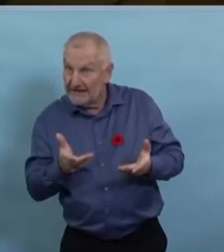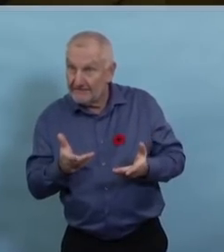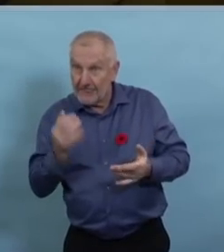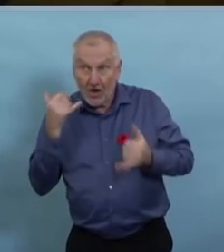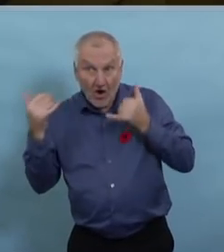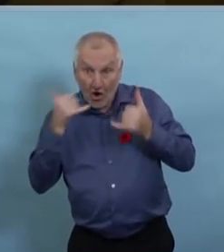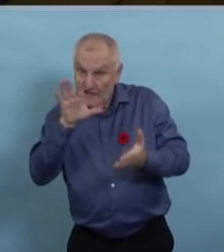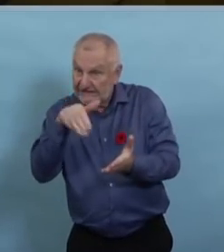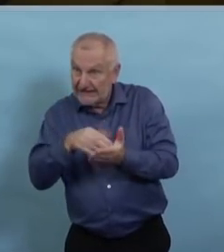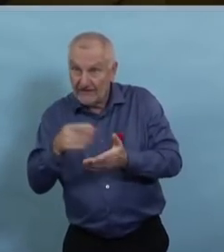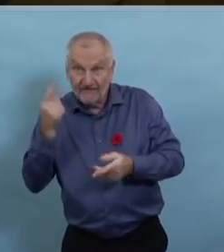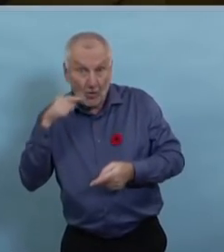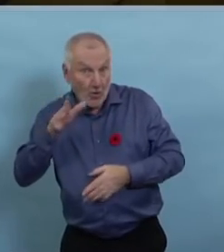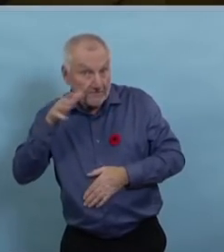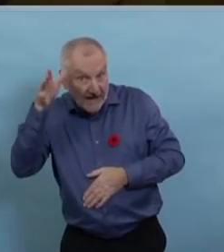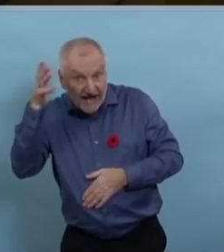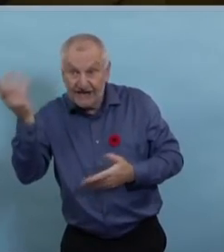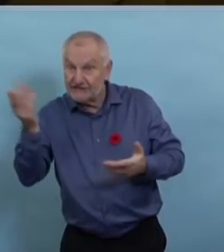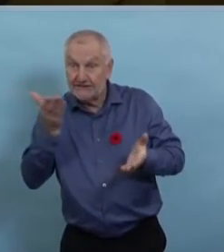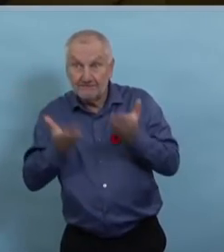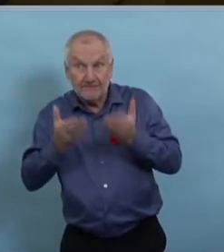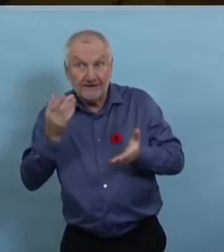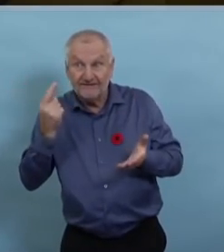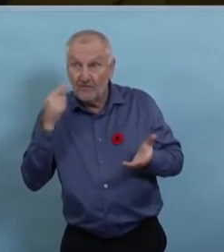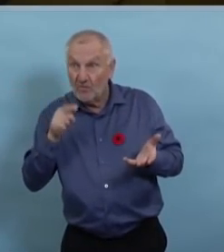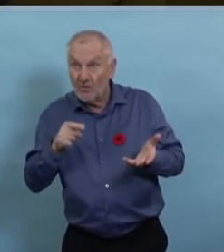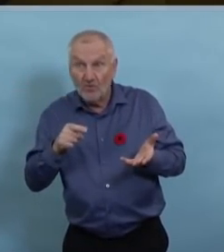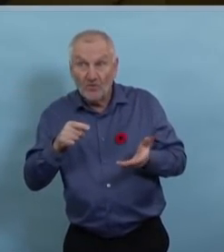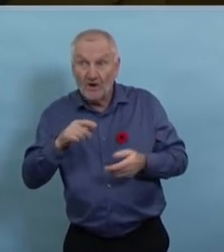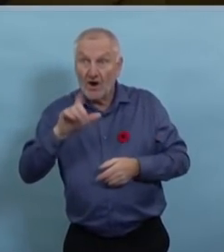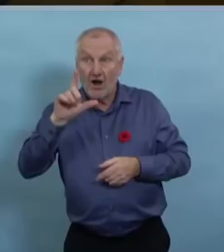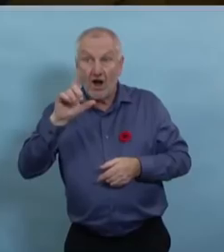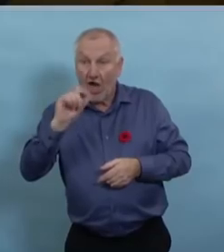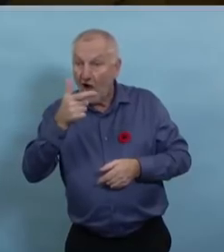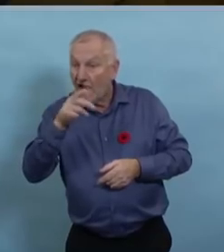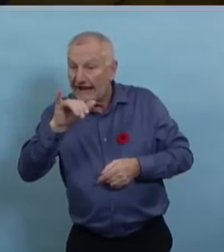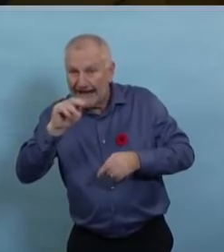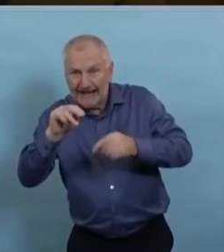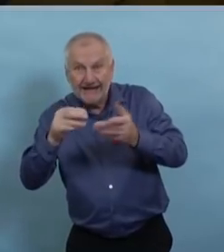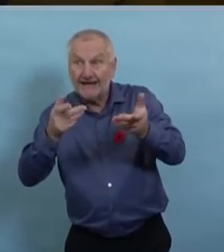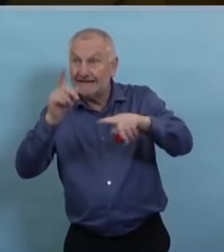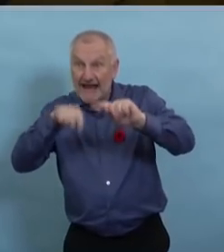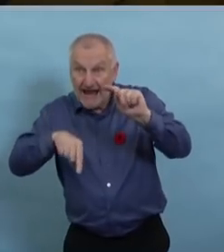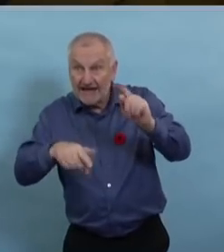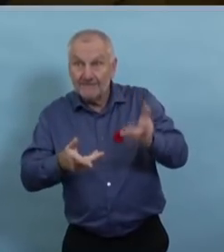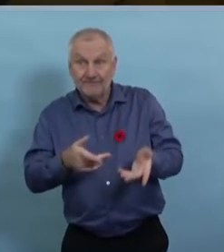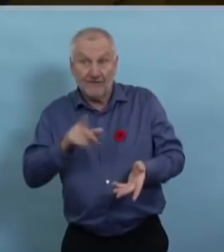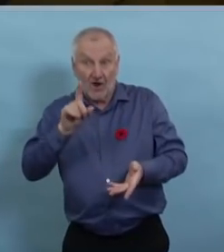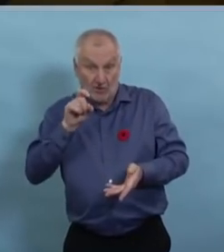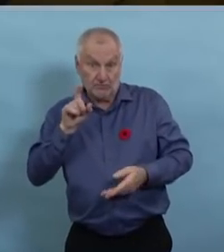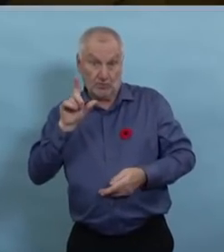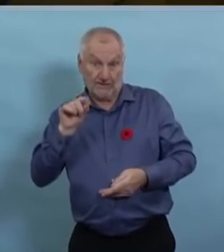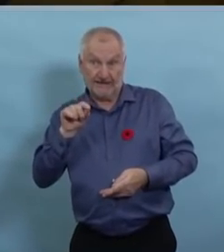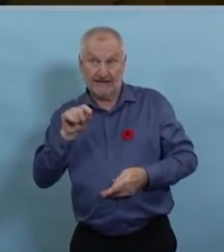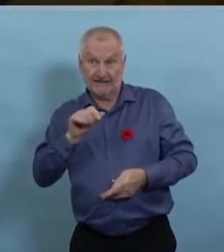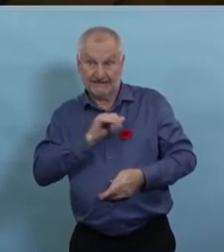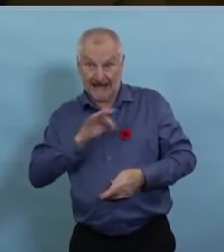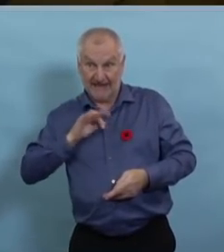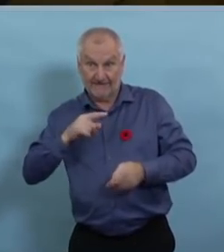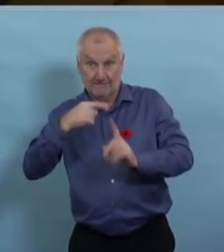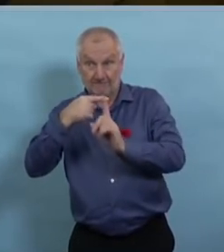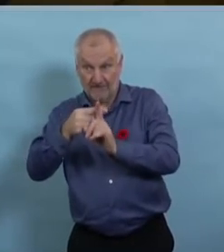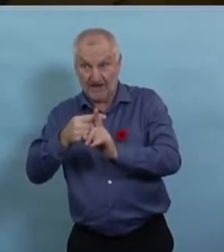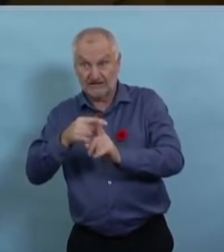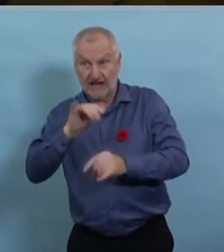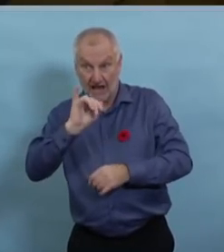with logging on or whatever, but that's like the 120 staff plus IT members are going to be running this resource